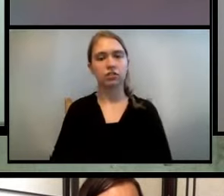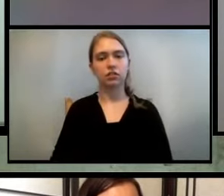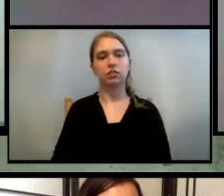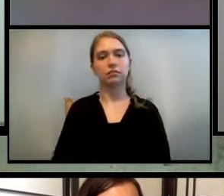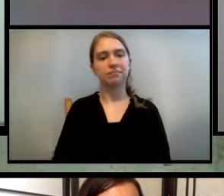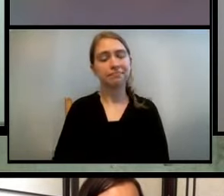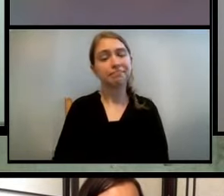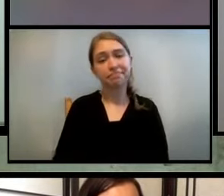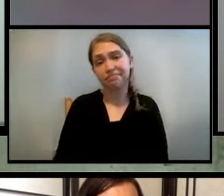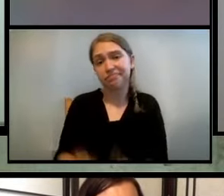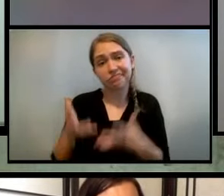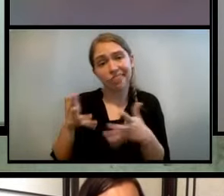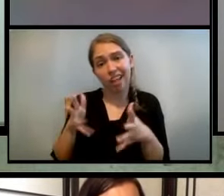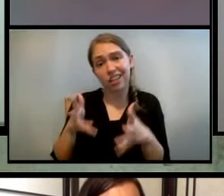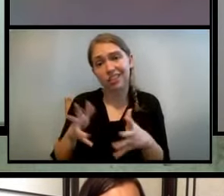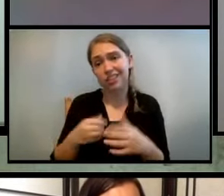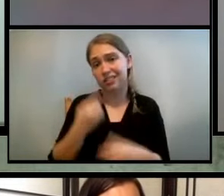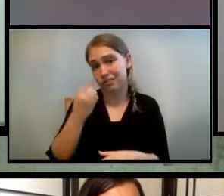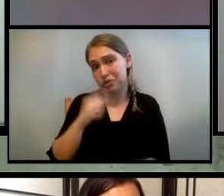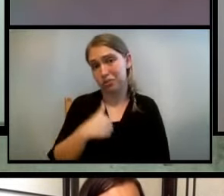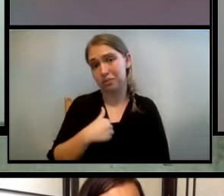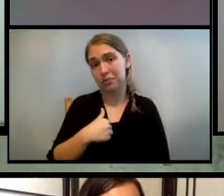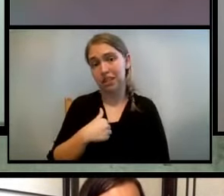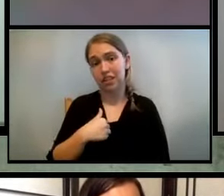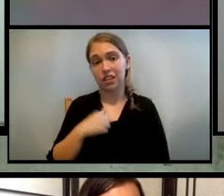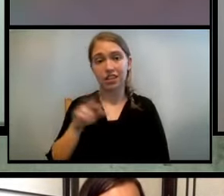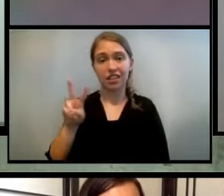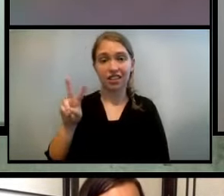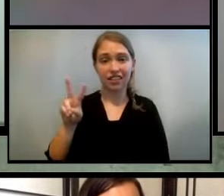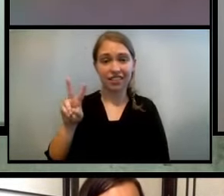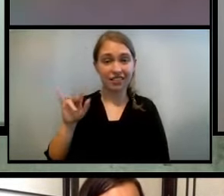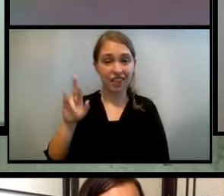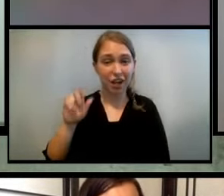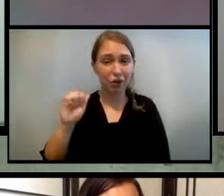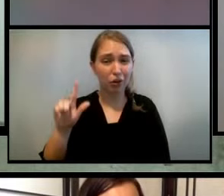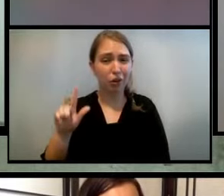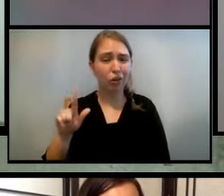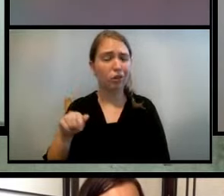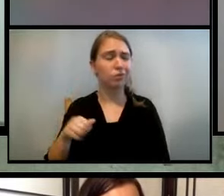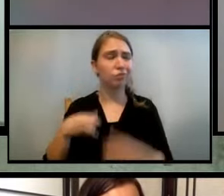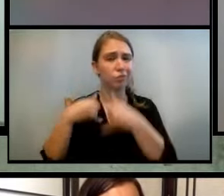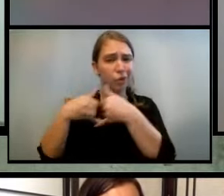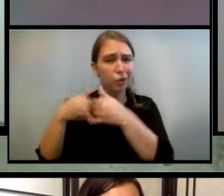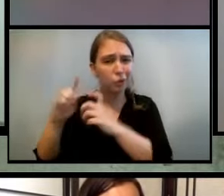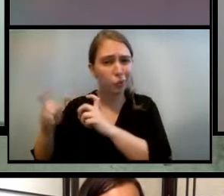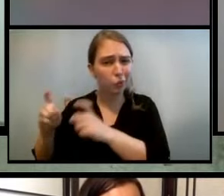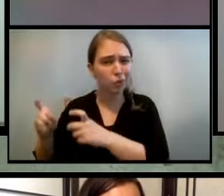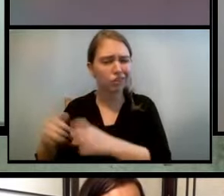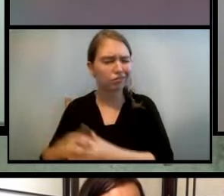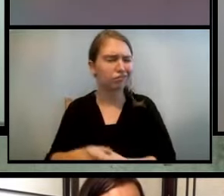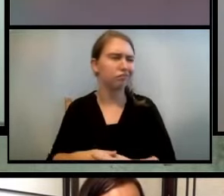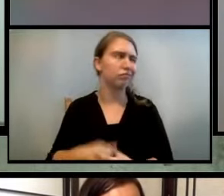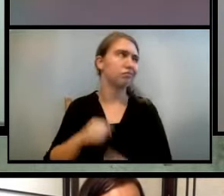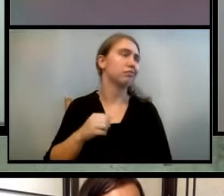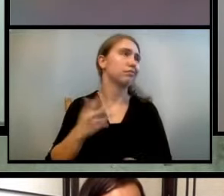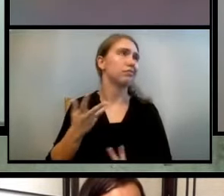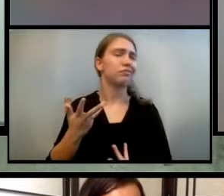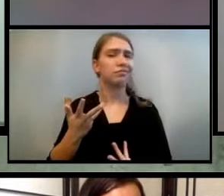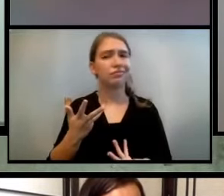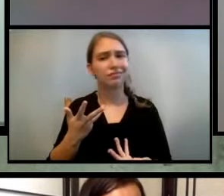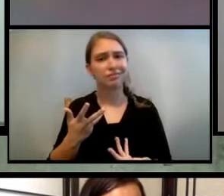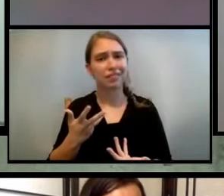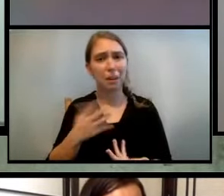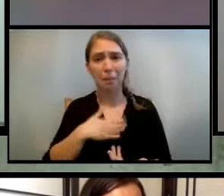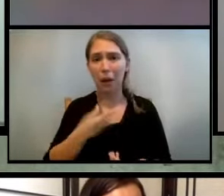And that's really it. That's it. Virality, awards. I mean, I can't even tell you that in my